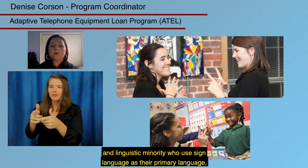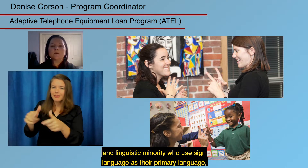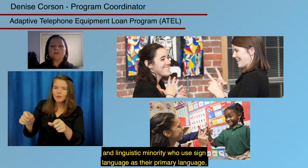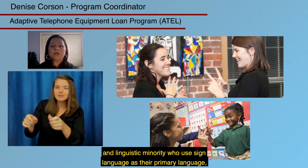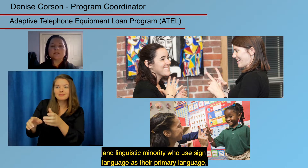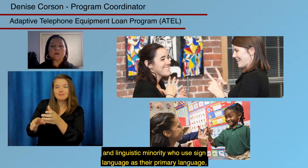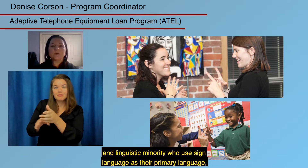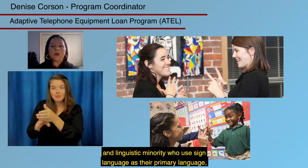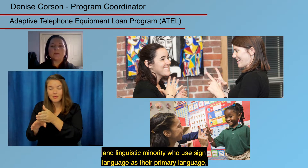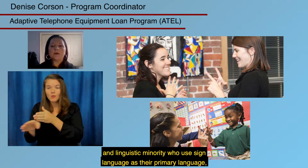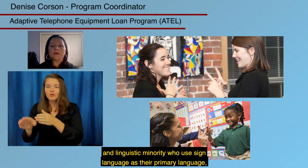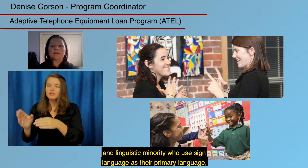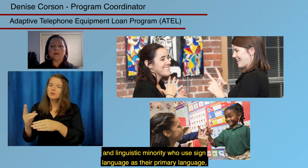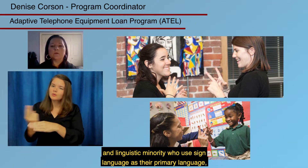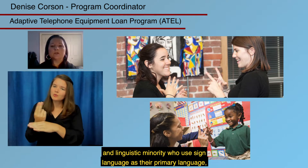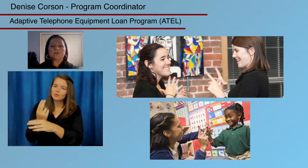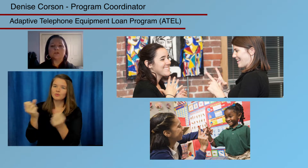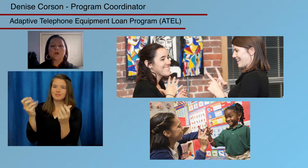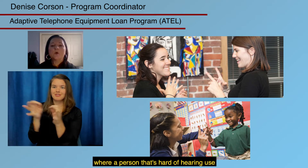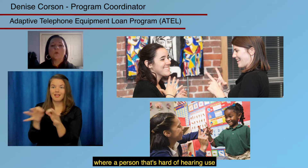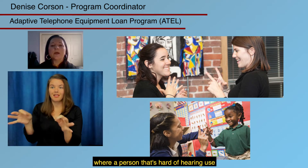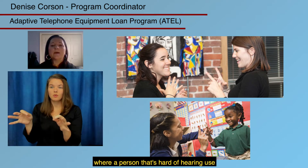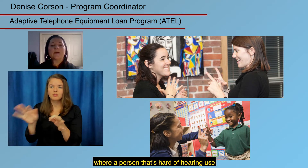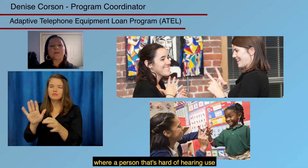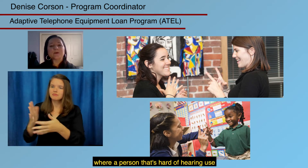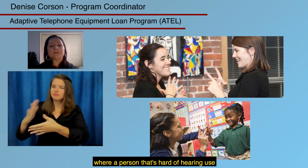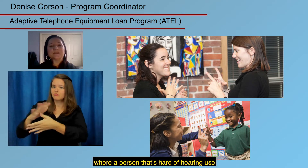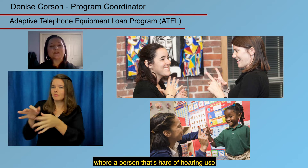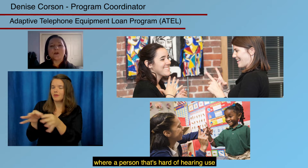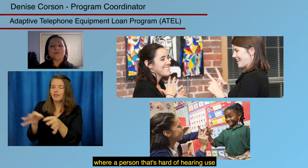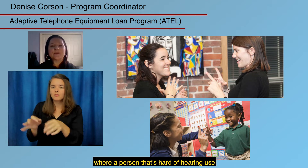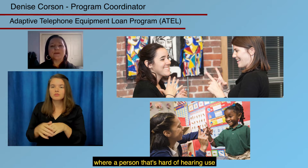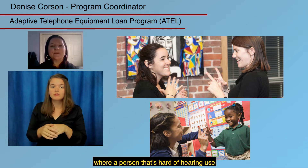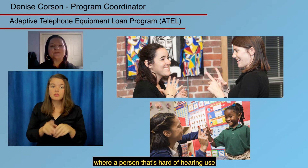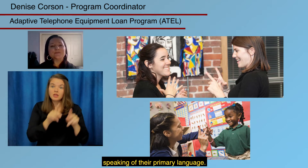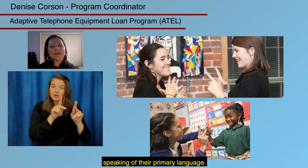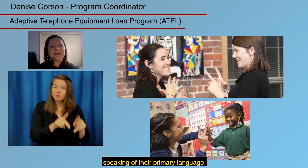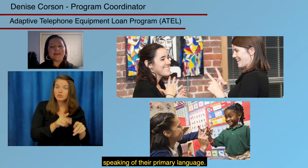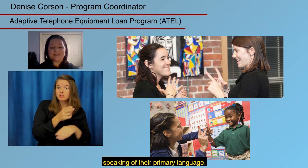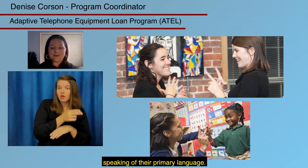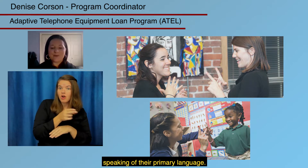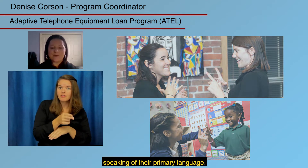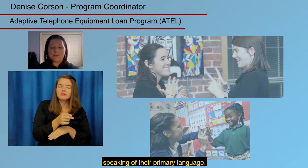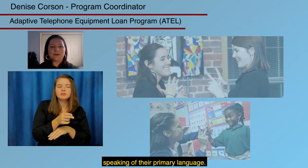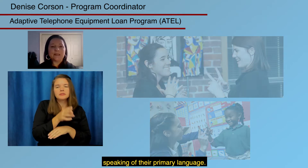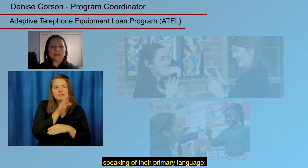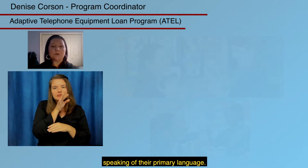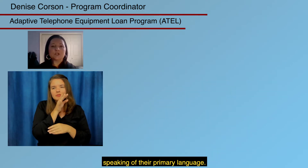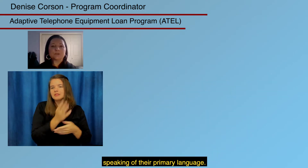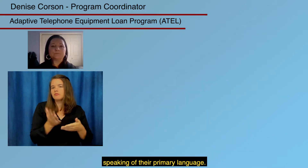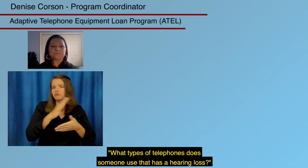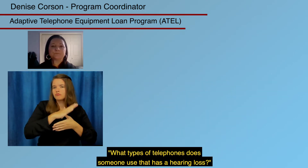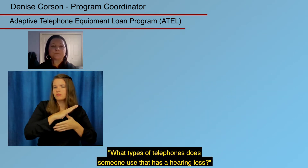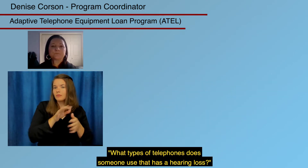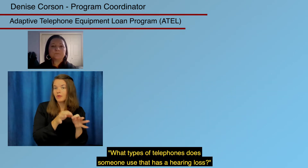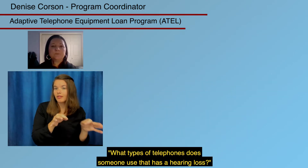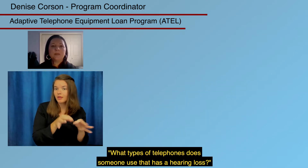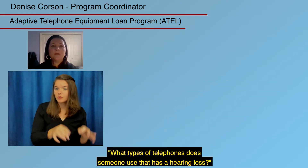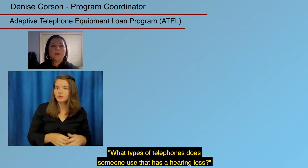use sign language as their primary language, where a person that's hard of hearing use speaking as their primary